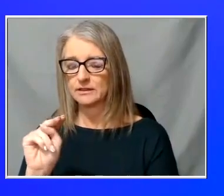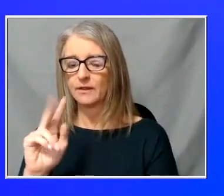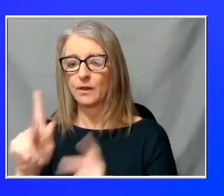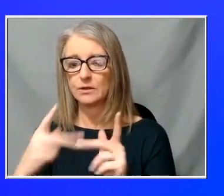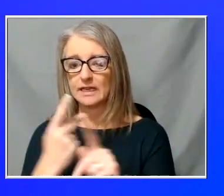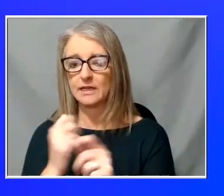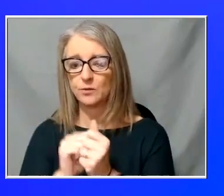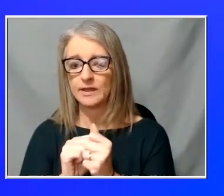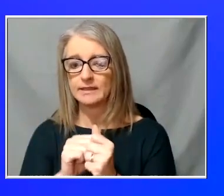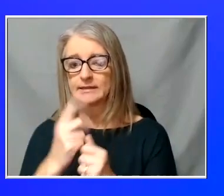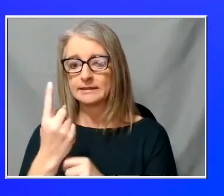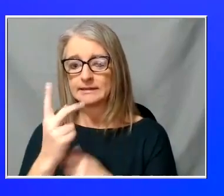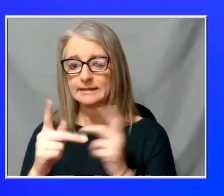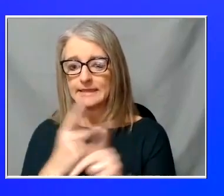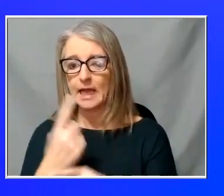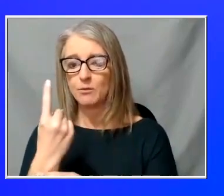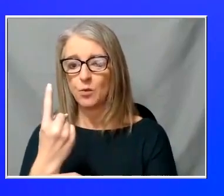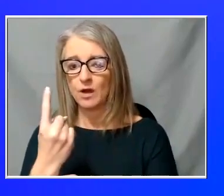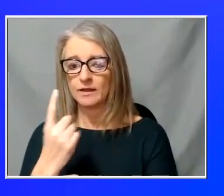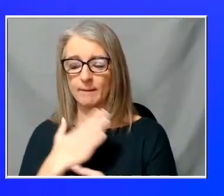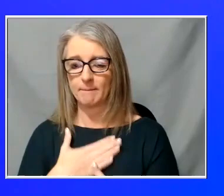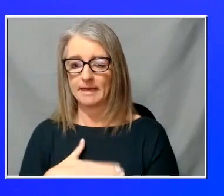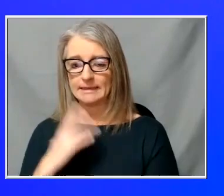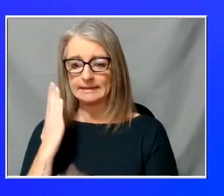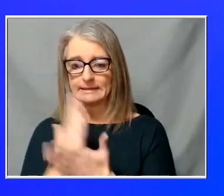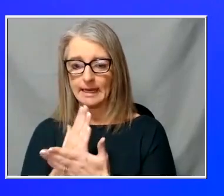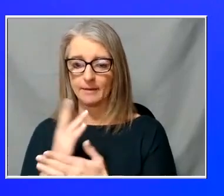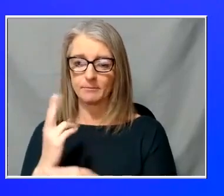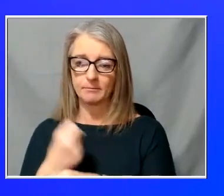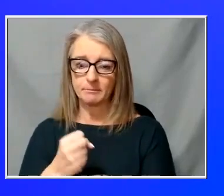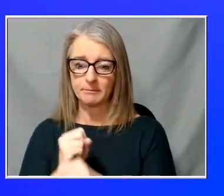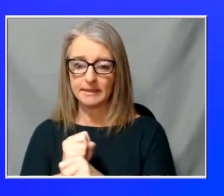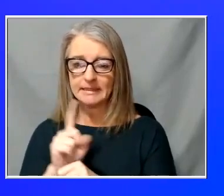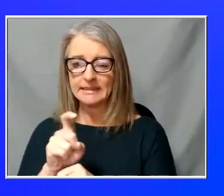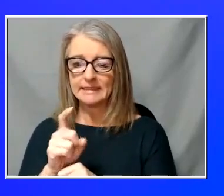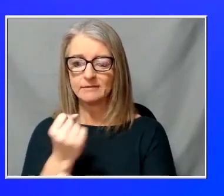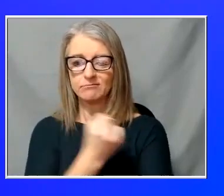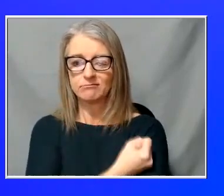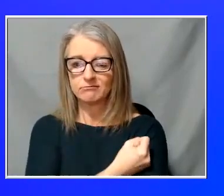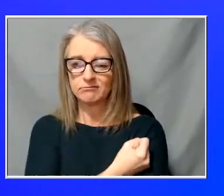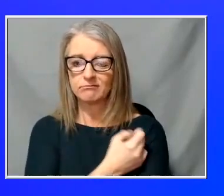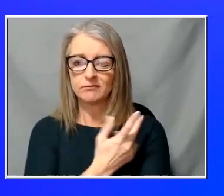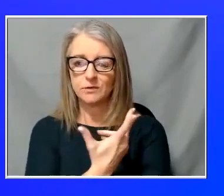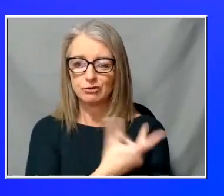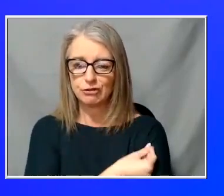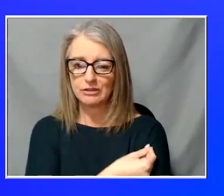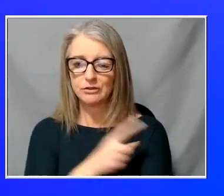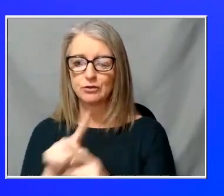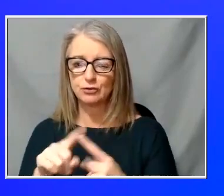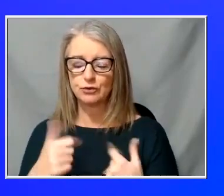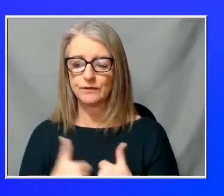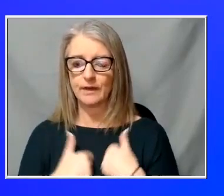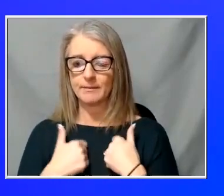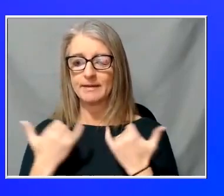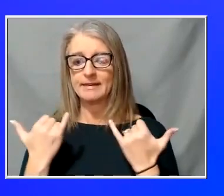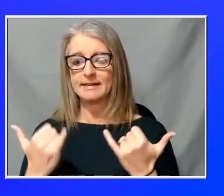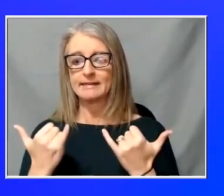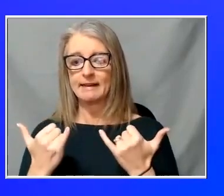that their body stop making insulin, they will need the insulin injection to survive, right? But nowadays